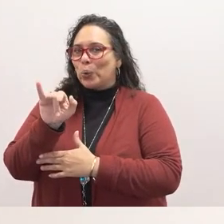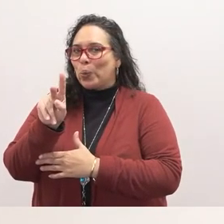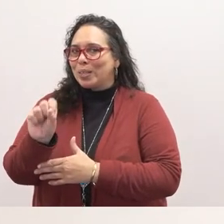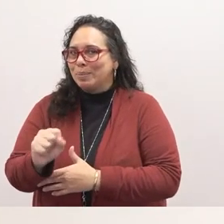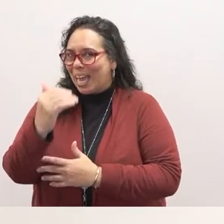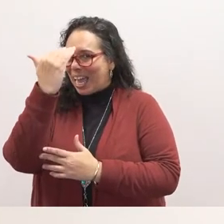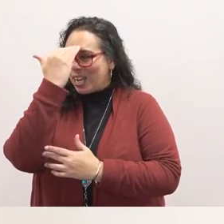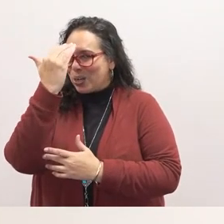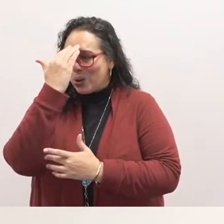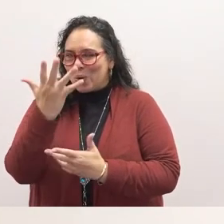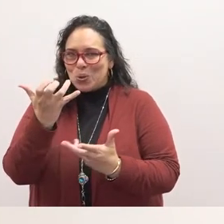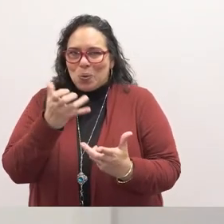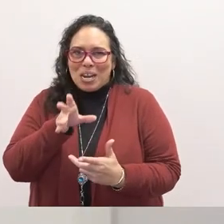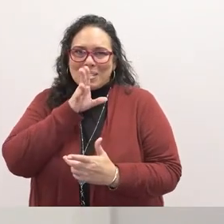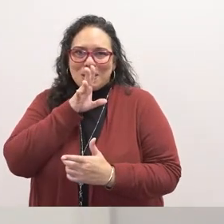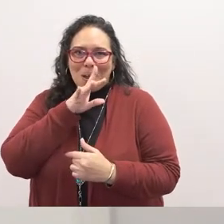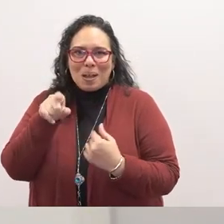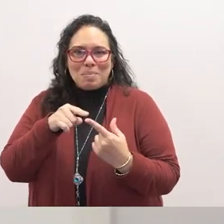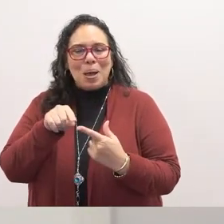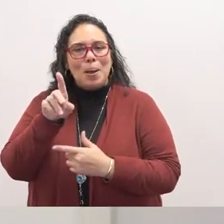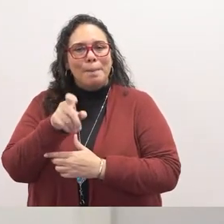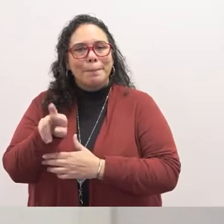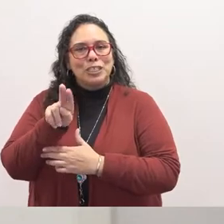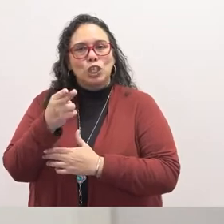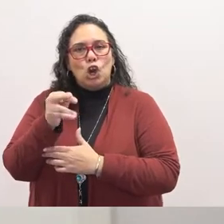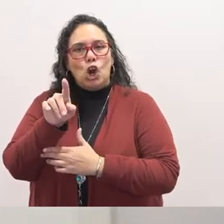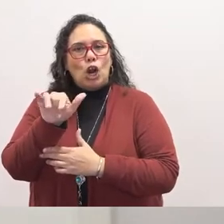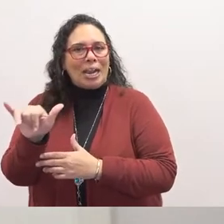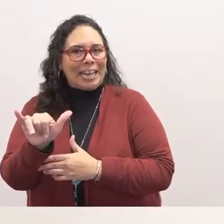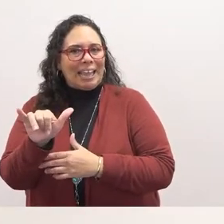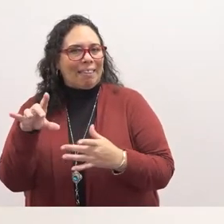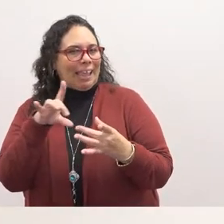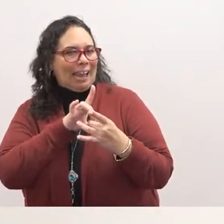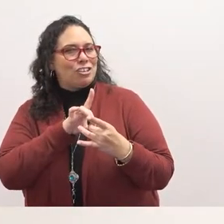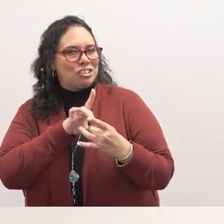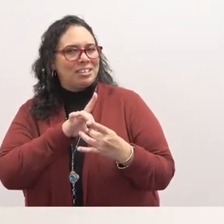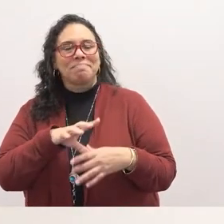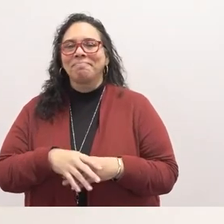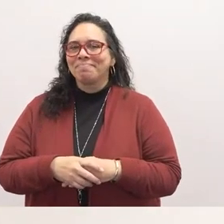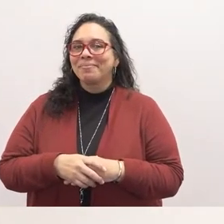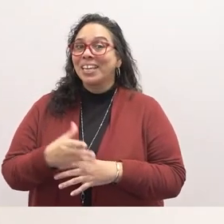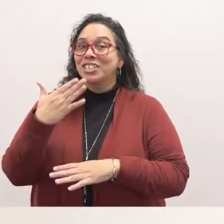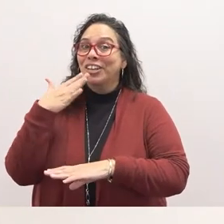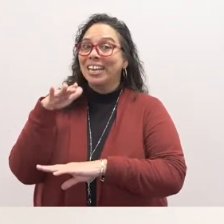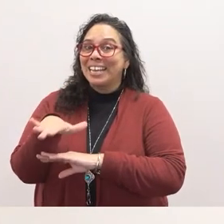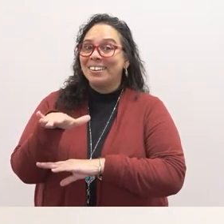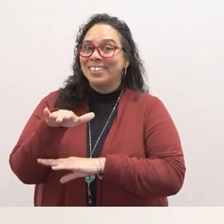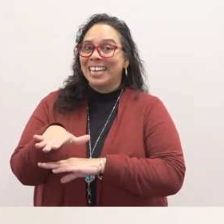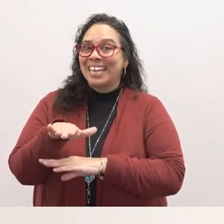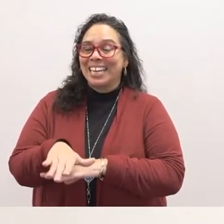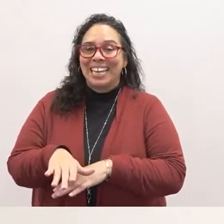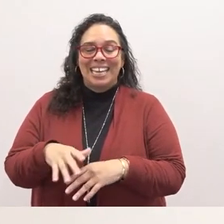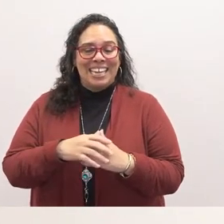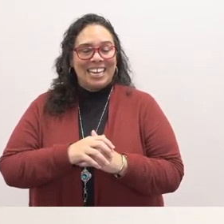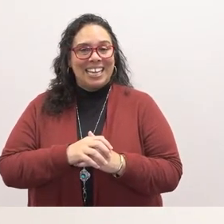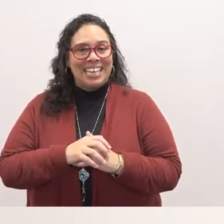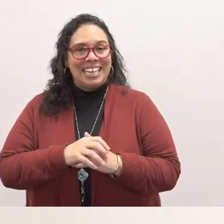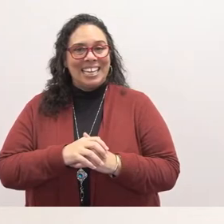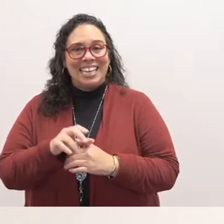say about Mr. Hardy, his connection, and we're glad to have you. Good evening, Ms. Greghead,